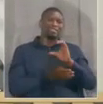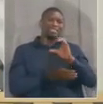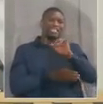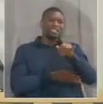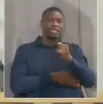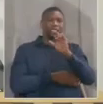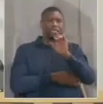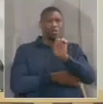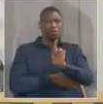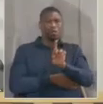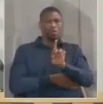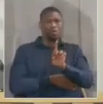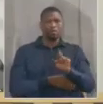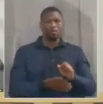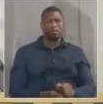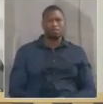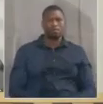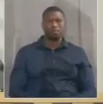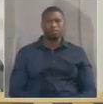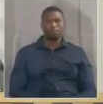CJC1?